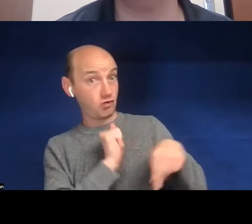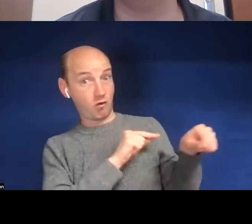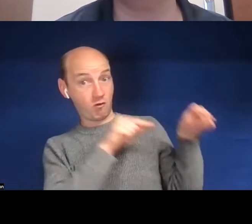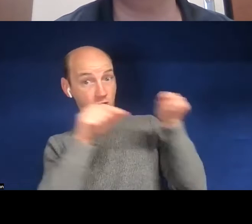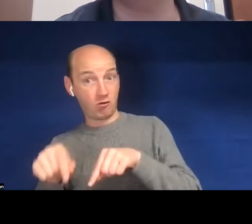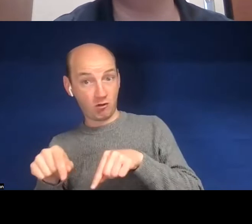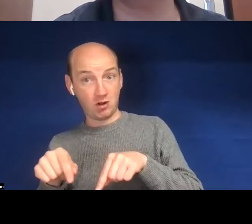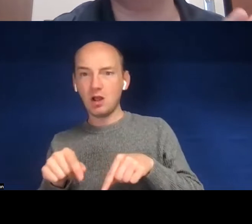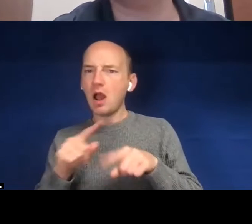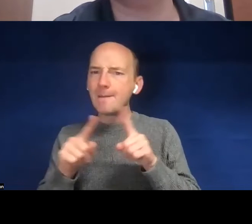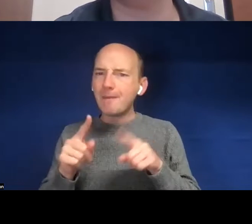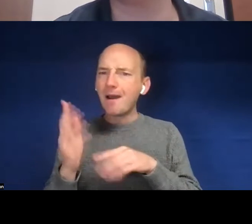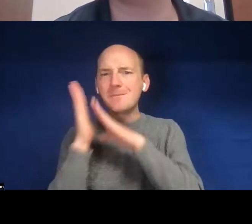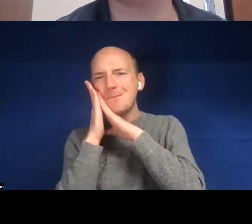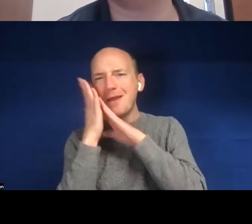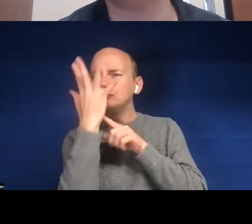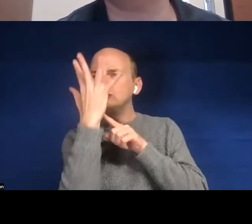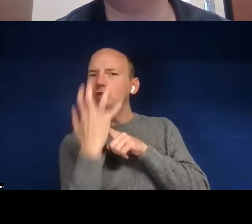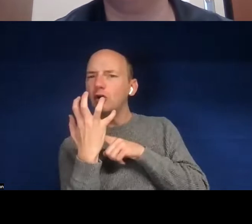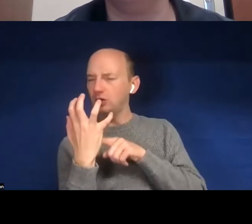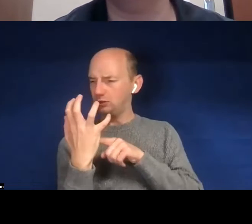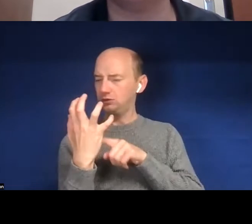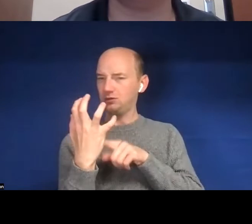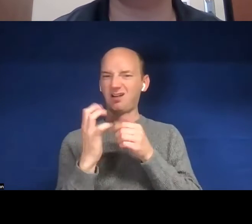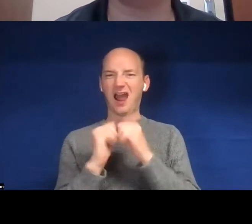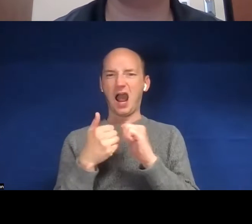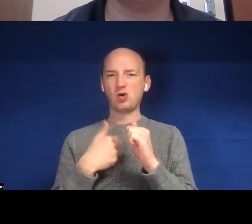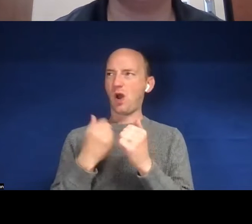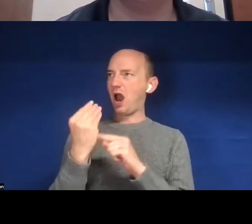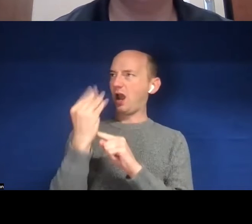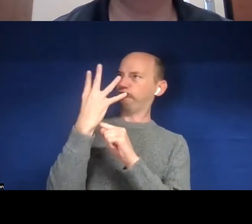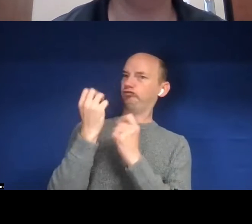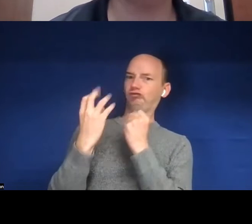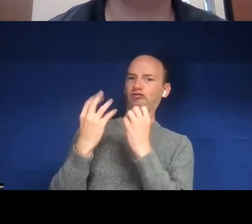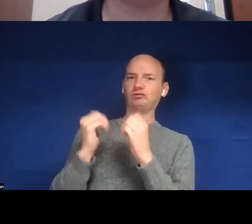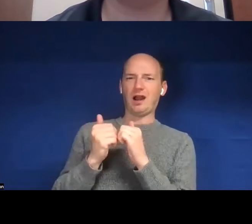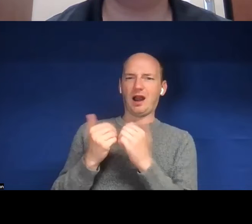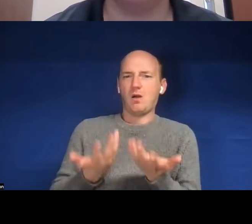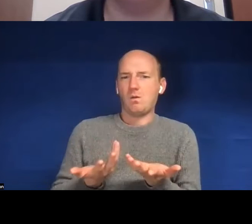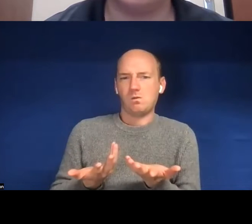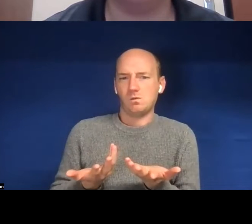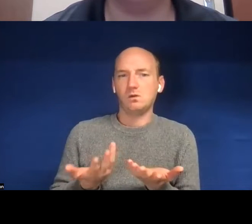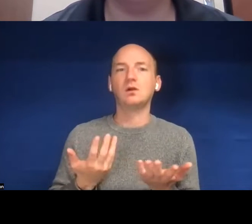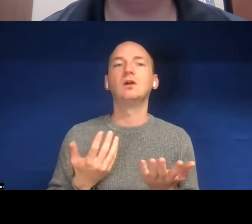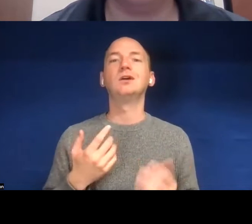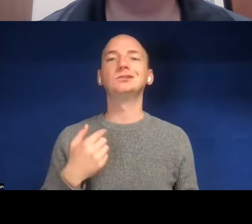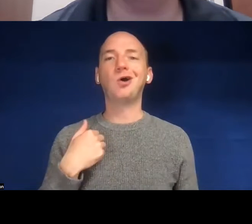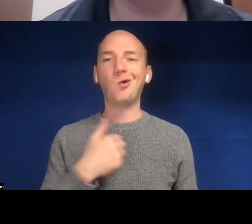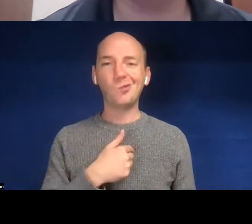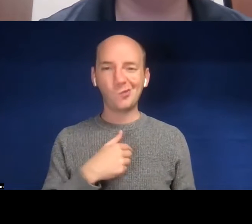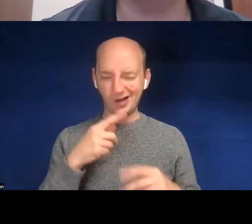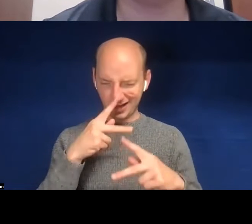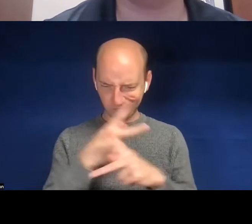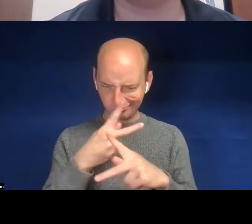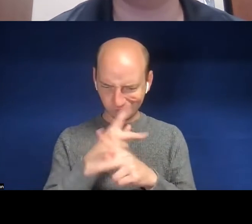and you most definitely won't be in the line of sight of that sensor. So we need to find something that can be